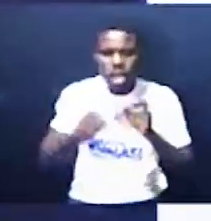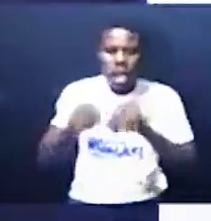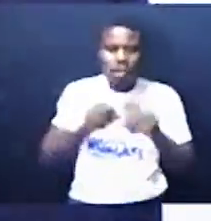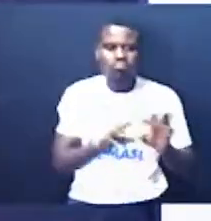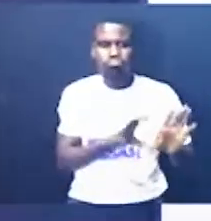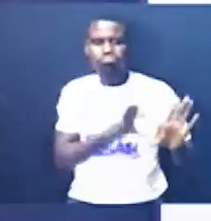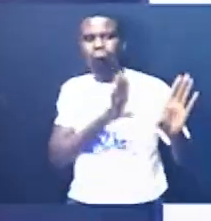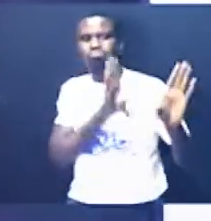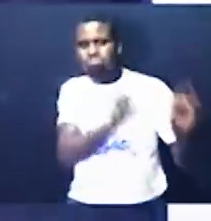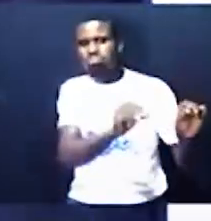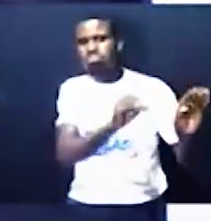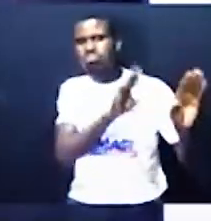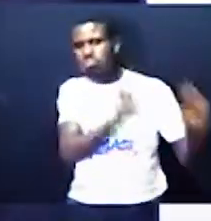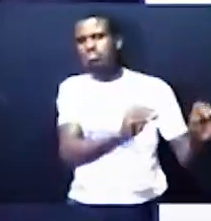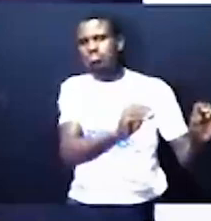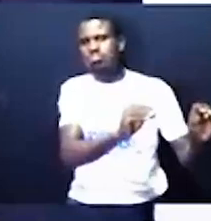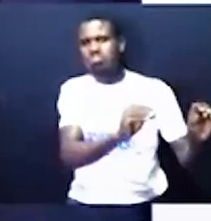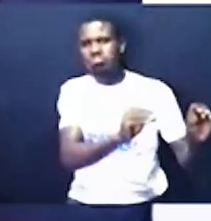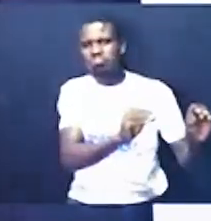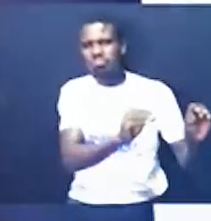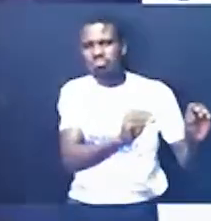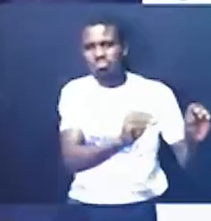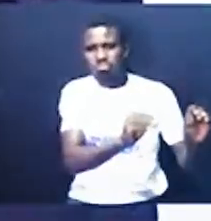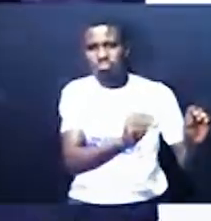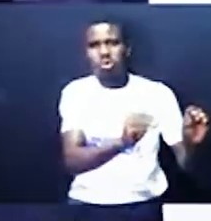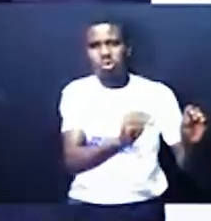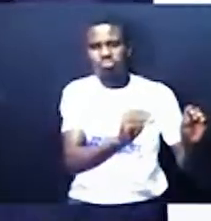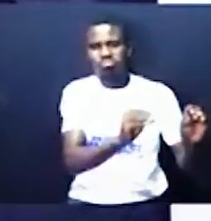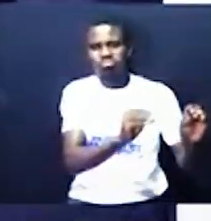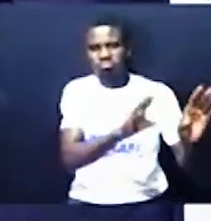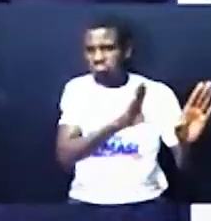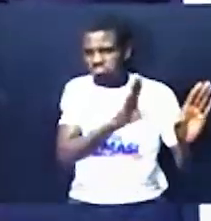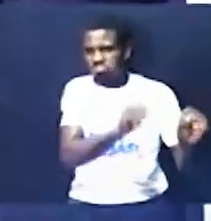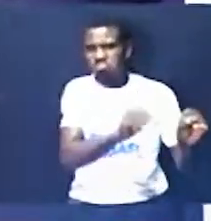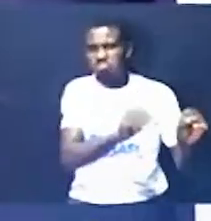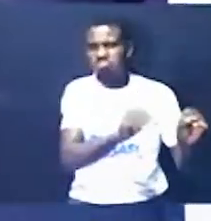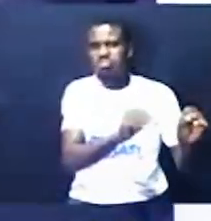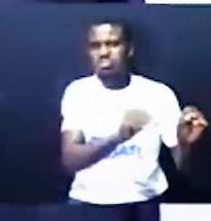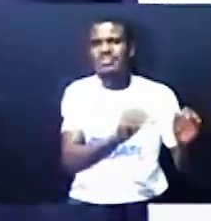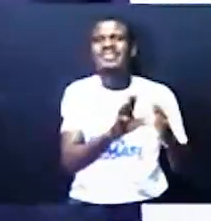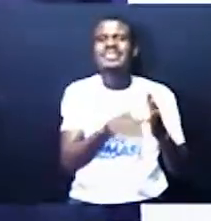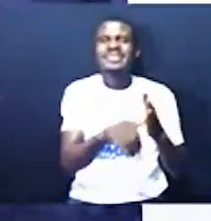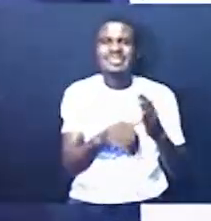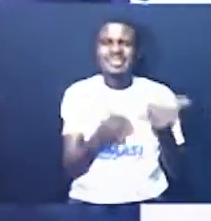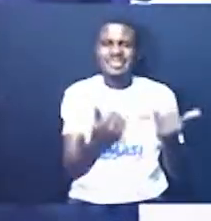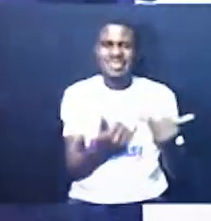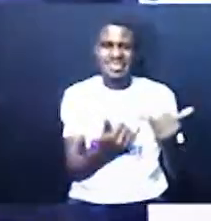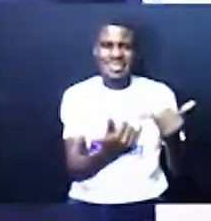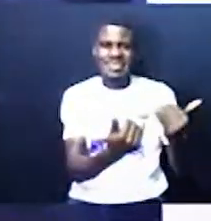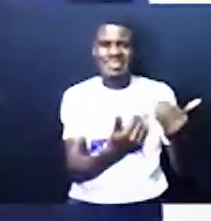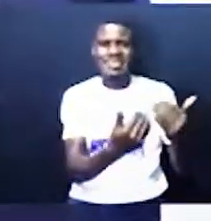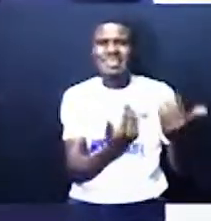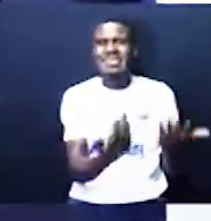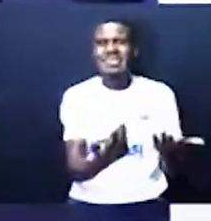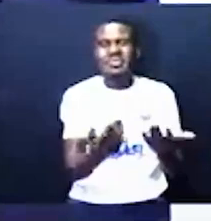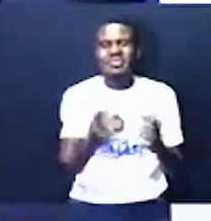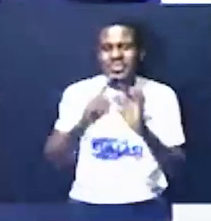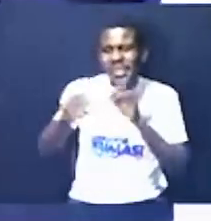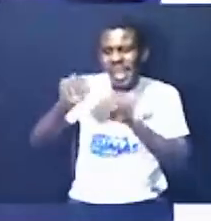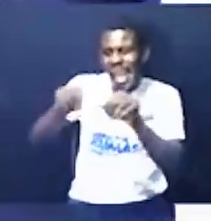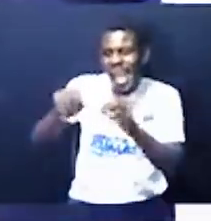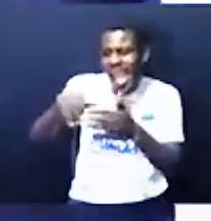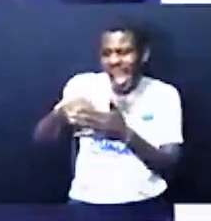enu eche no yakọ se ye towire anasa wireto ho. And then we will start discerning as to how to deal